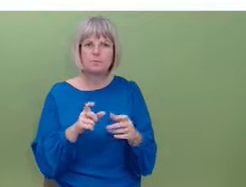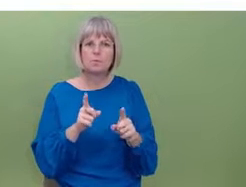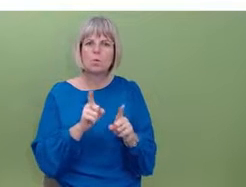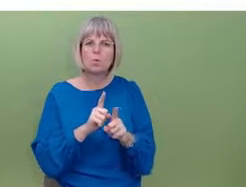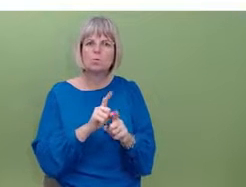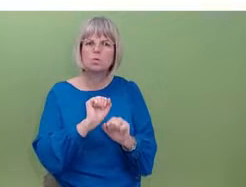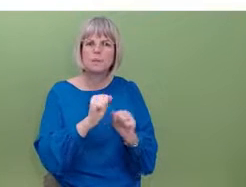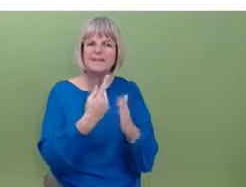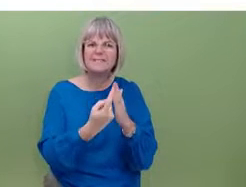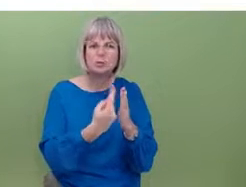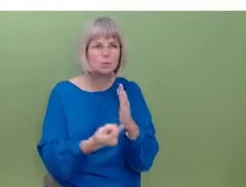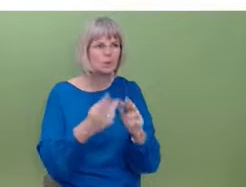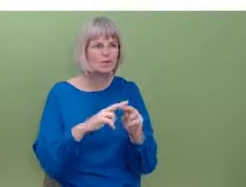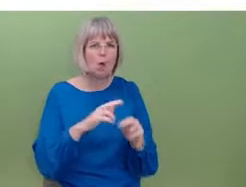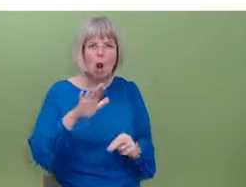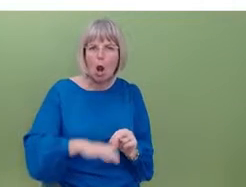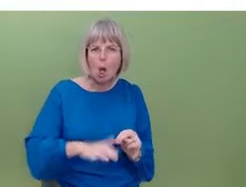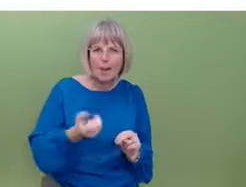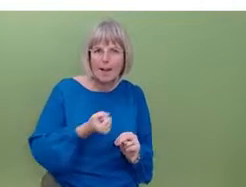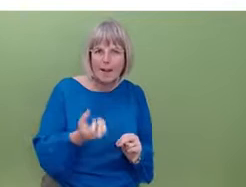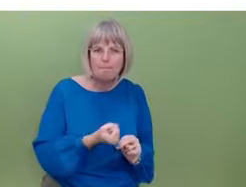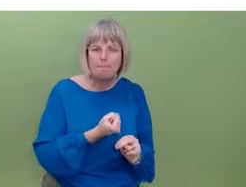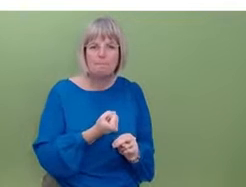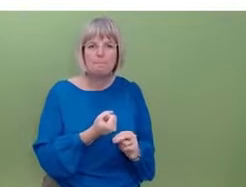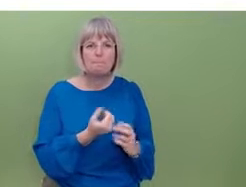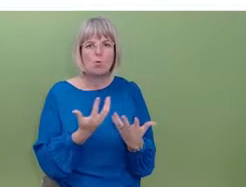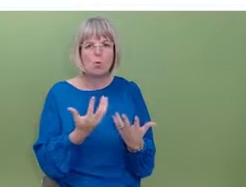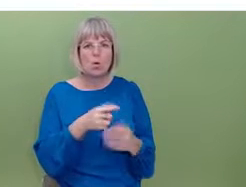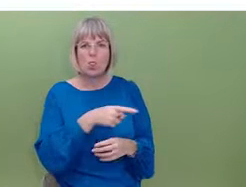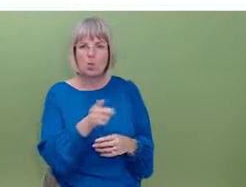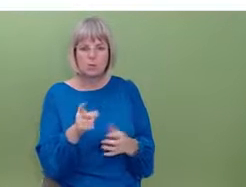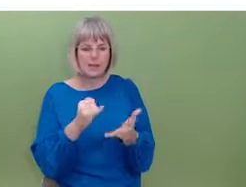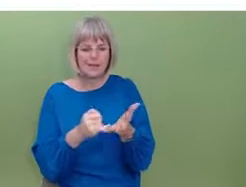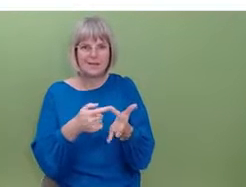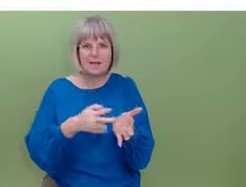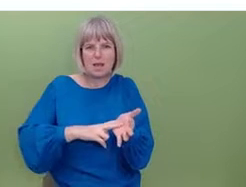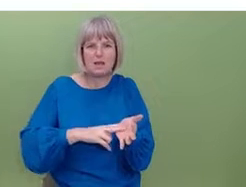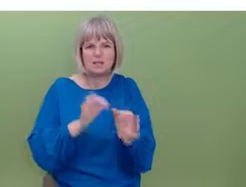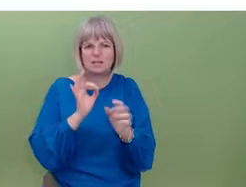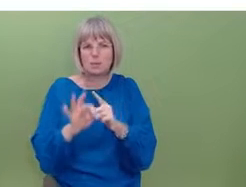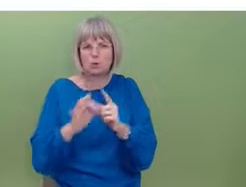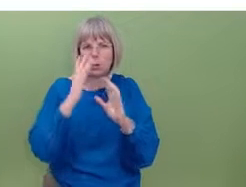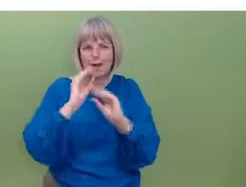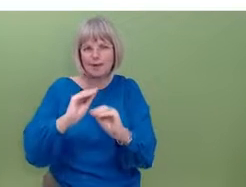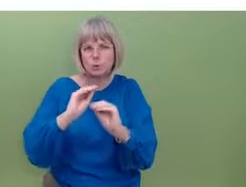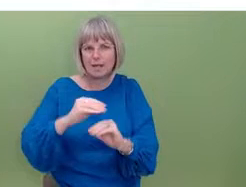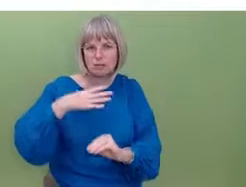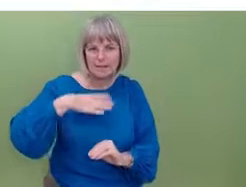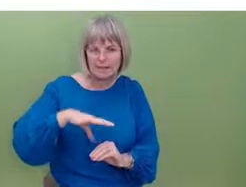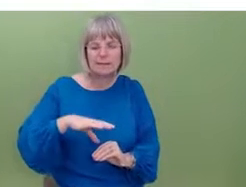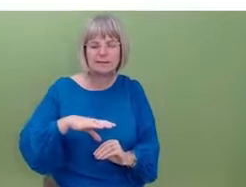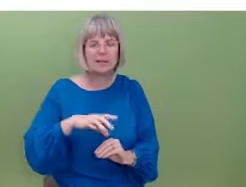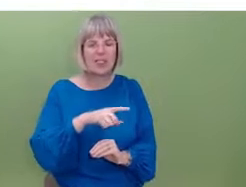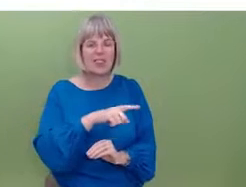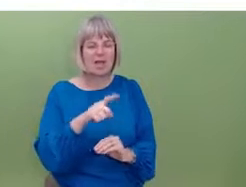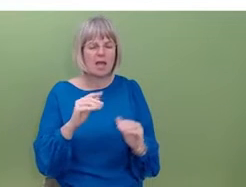income and those with special educational needs are above, way